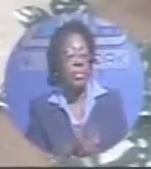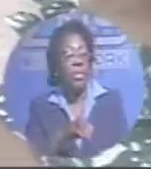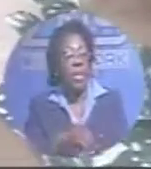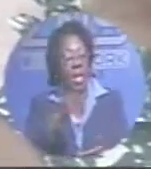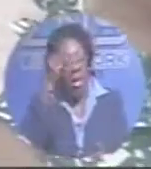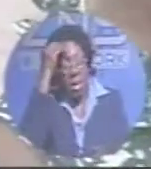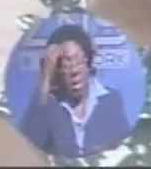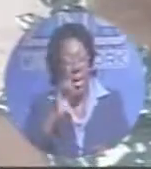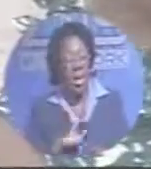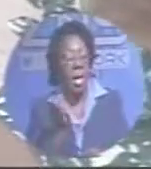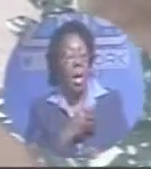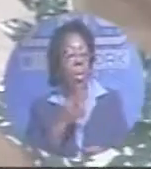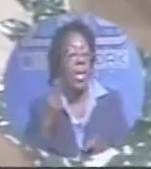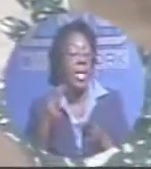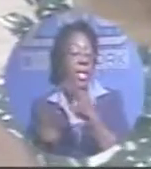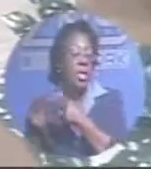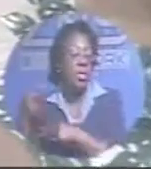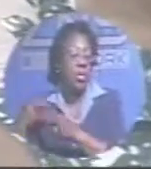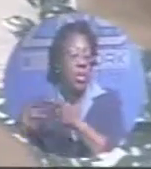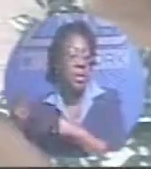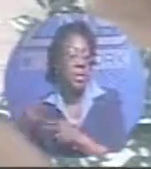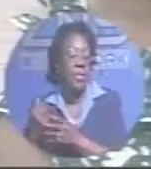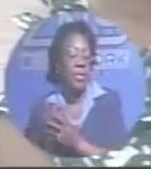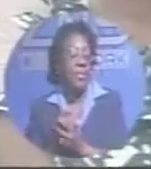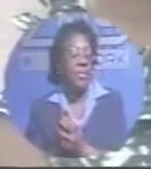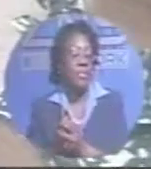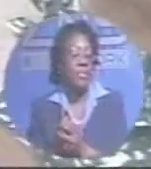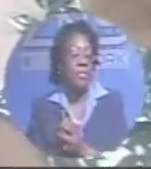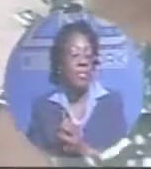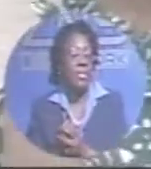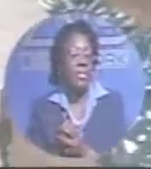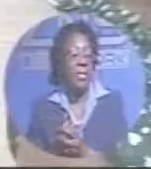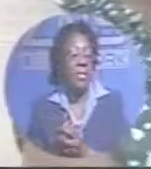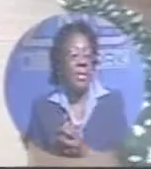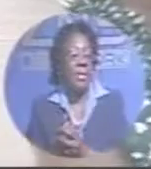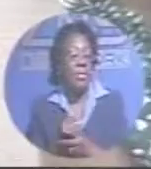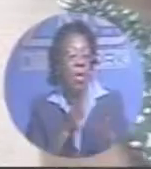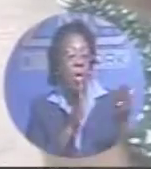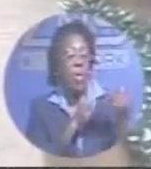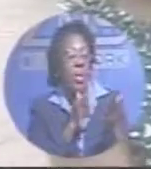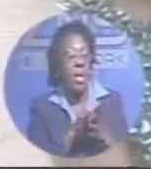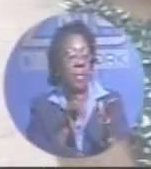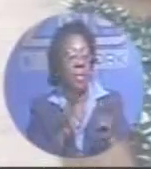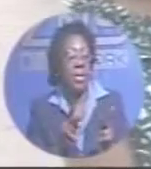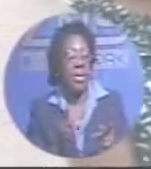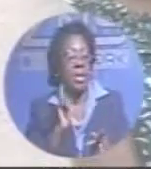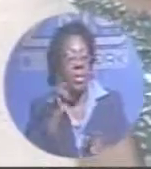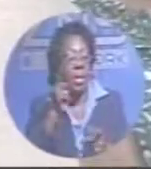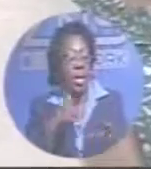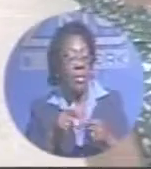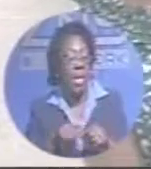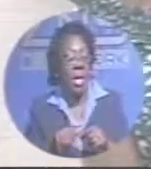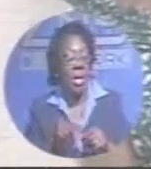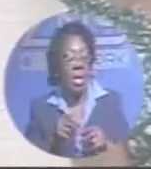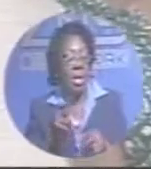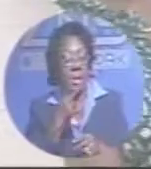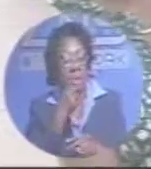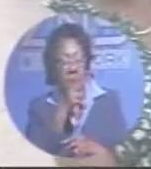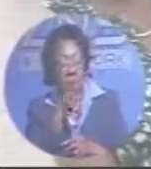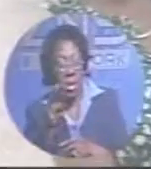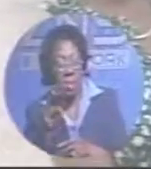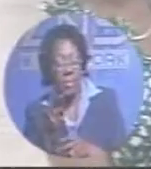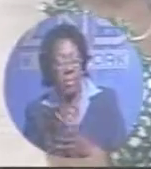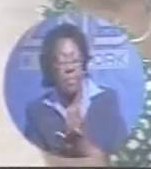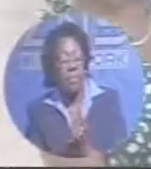learn our history, because, you know, if you don't know your history, you don't know where you're going. So we're hoping that persons will come down and see these